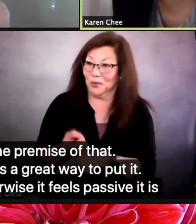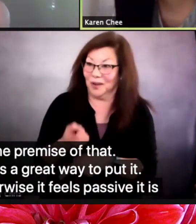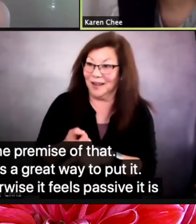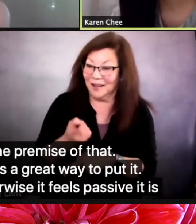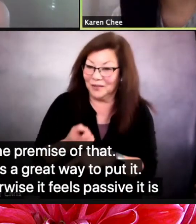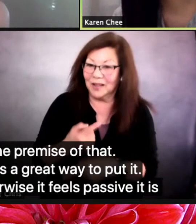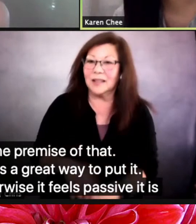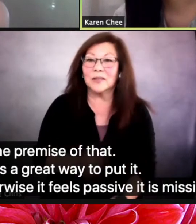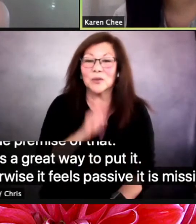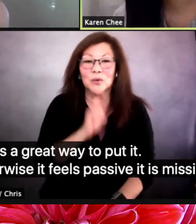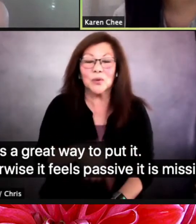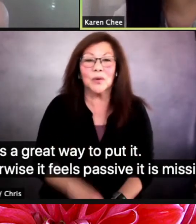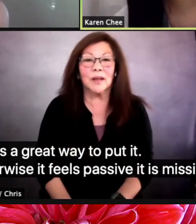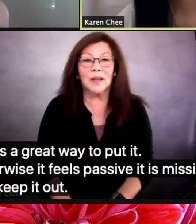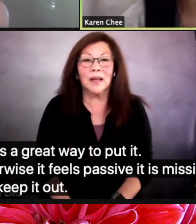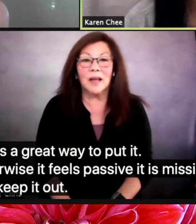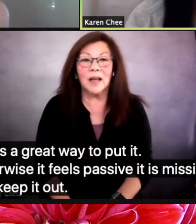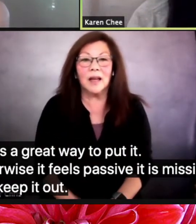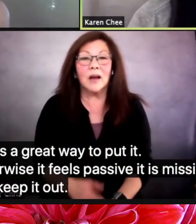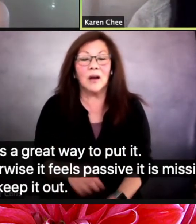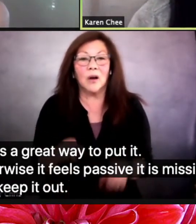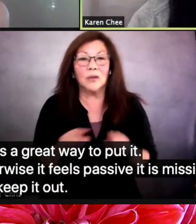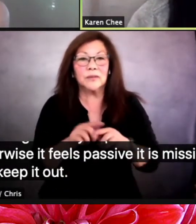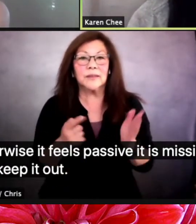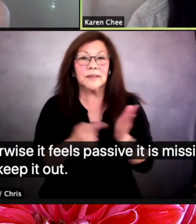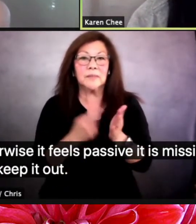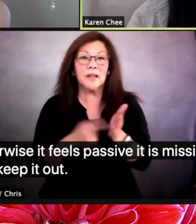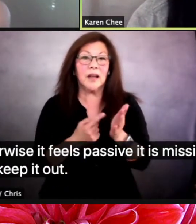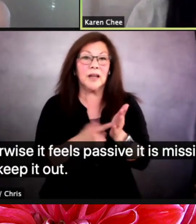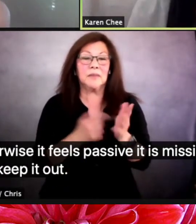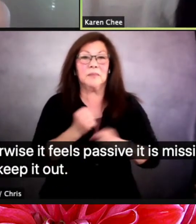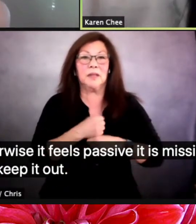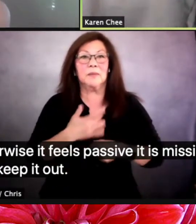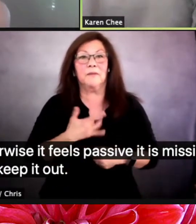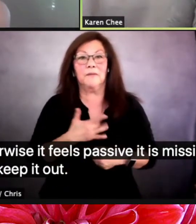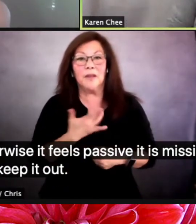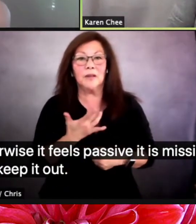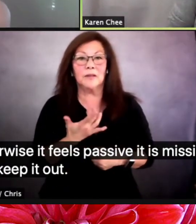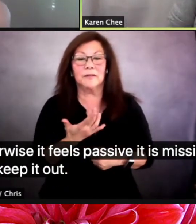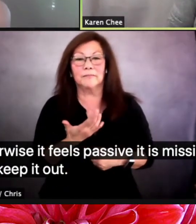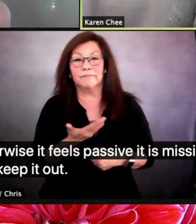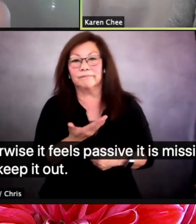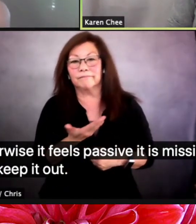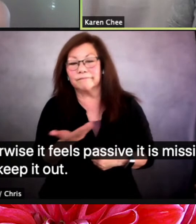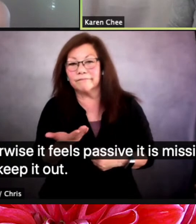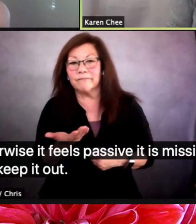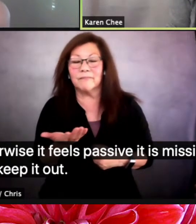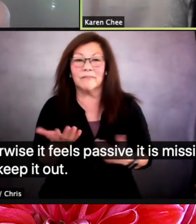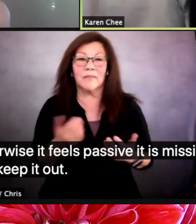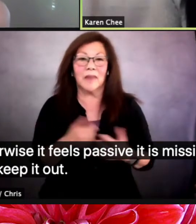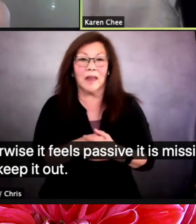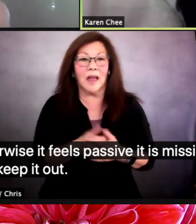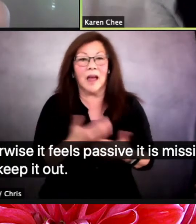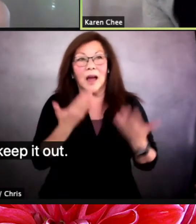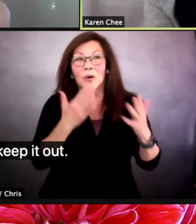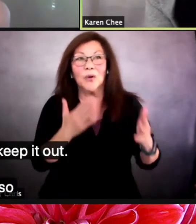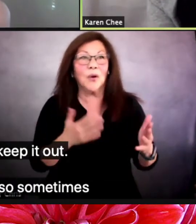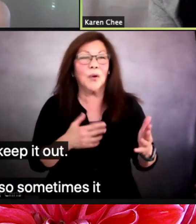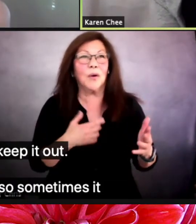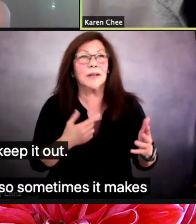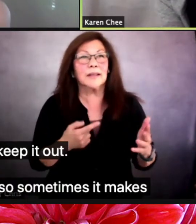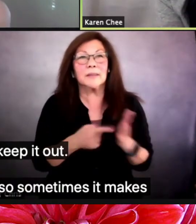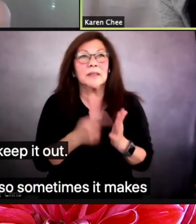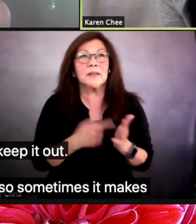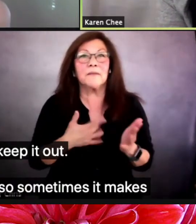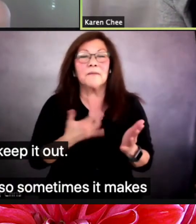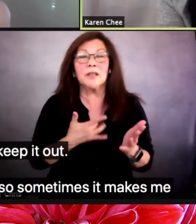that's true. It also sometimes makes me feel like there are, I don't know, I always, sometimes I'm like, I guess,